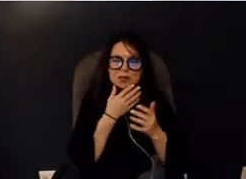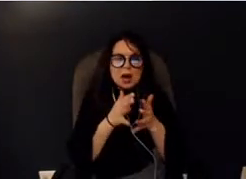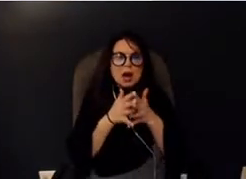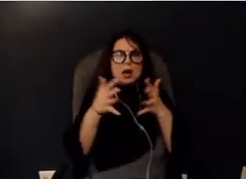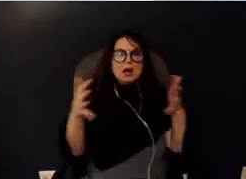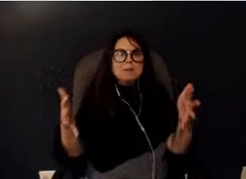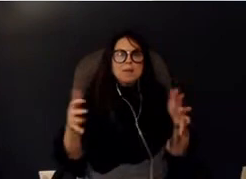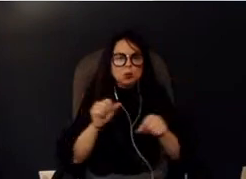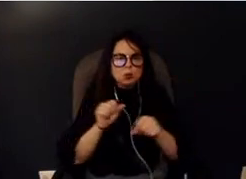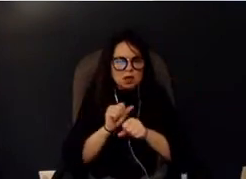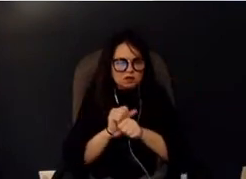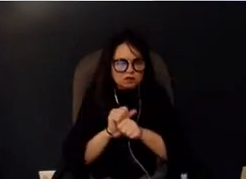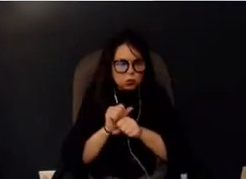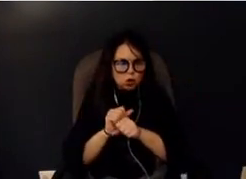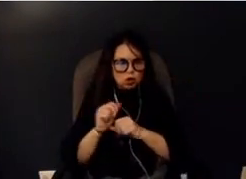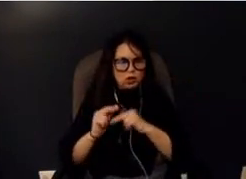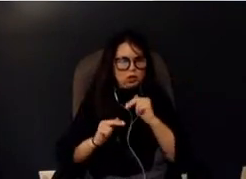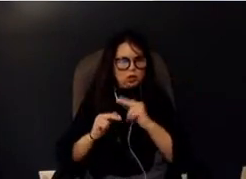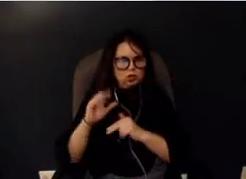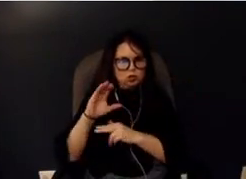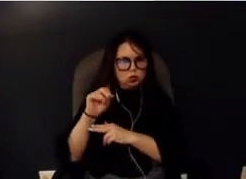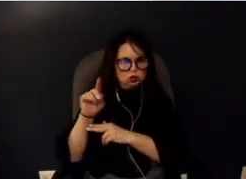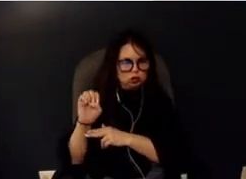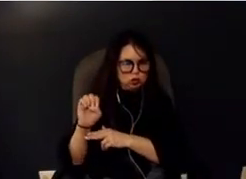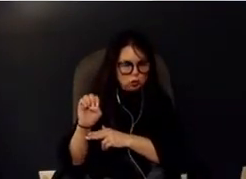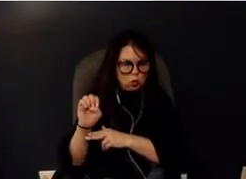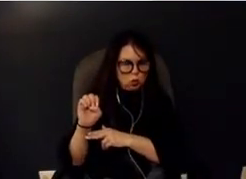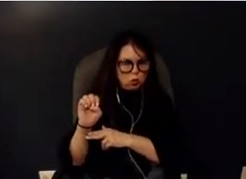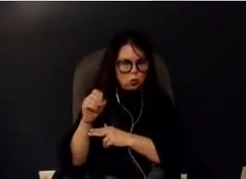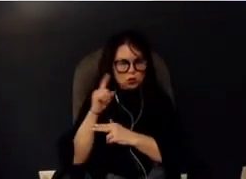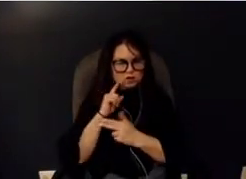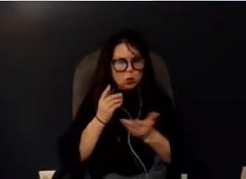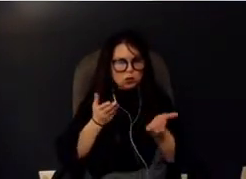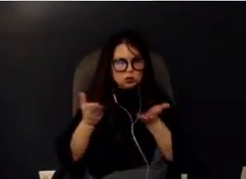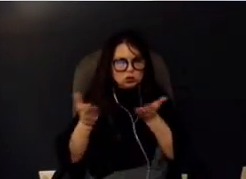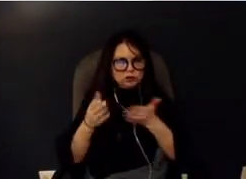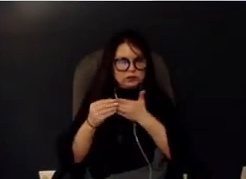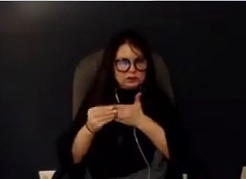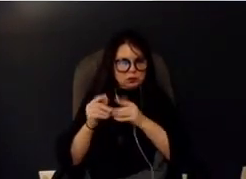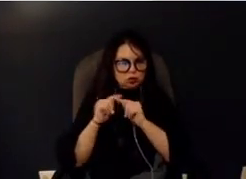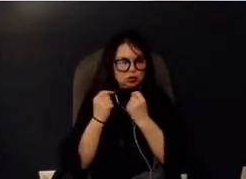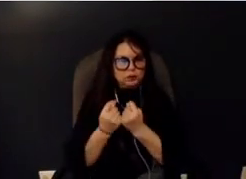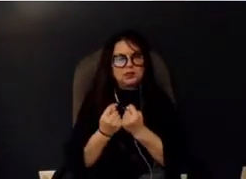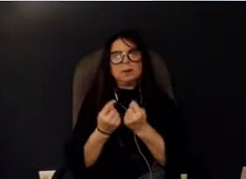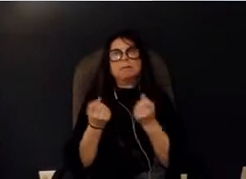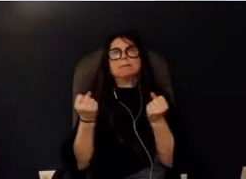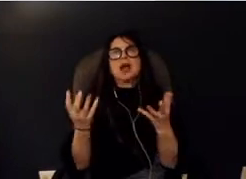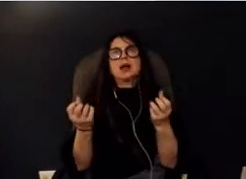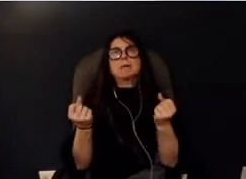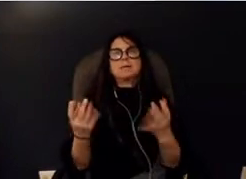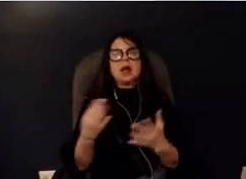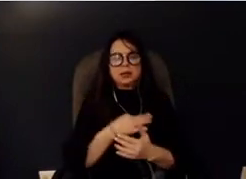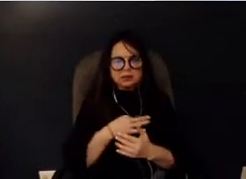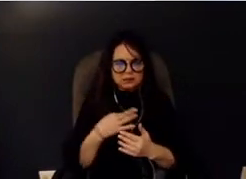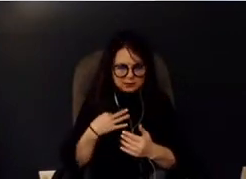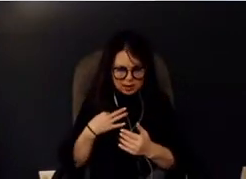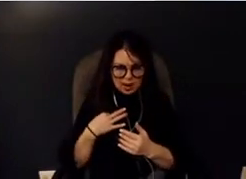Services leadership team and many staff are doing every single